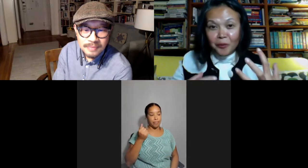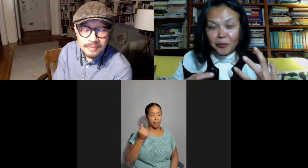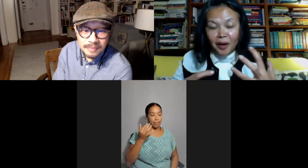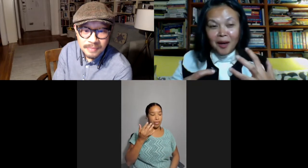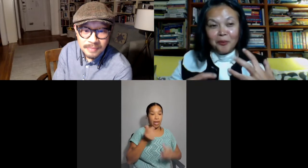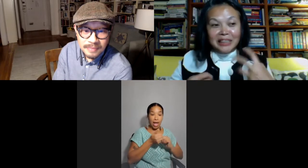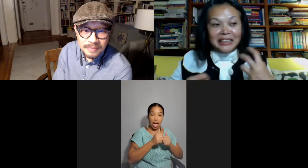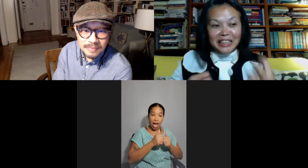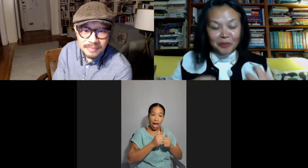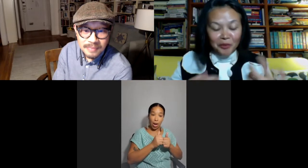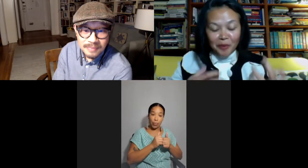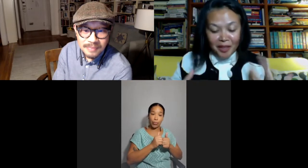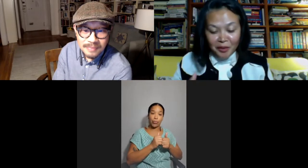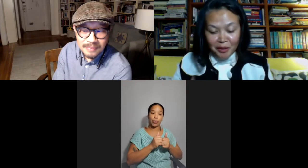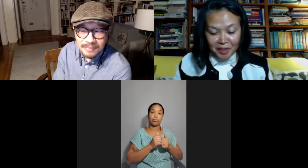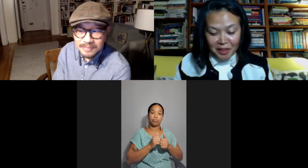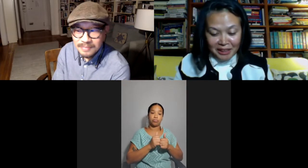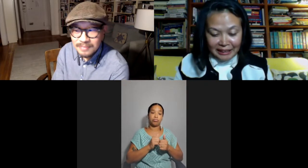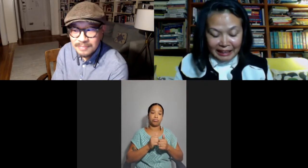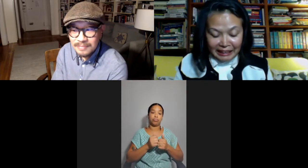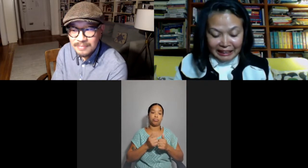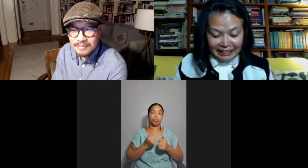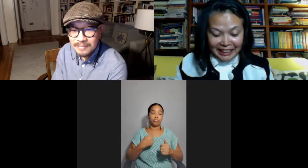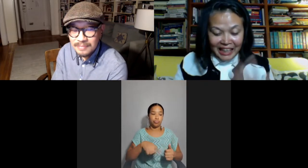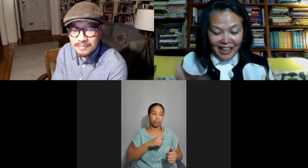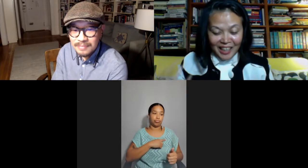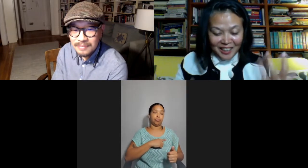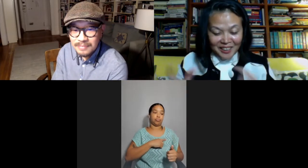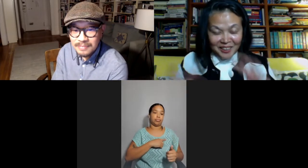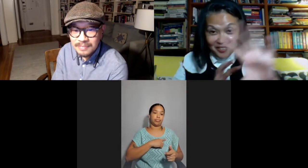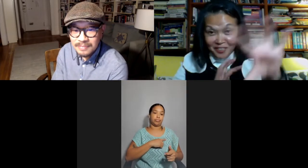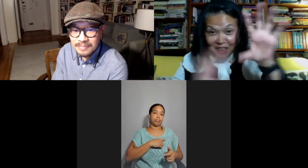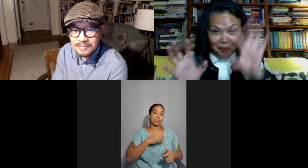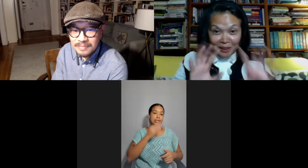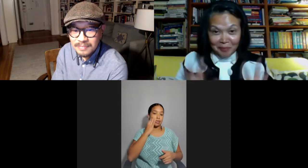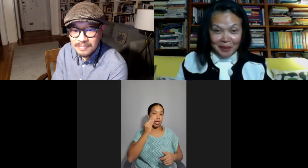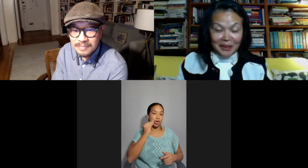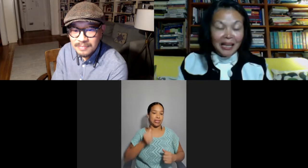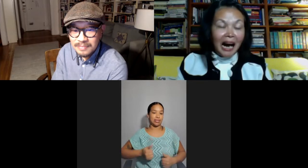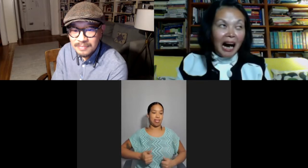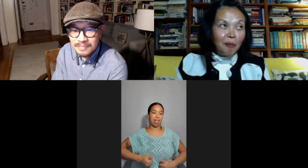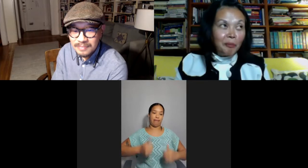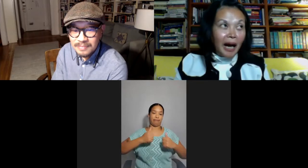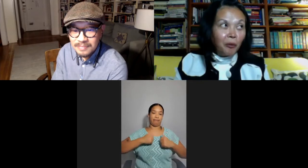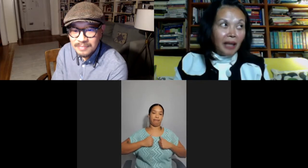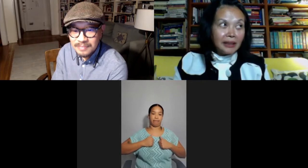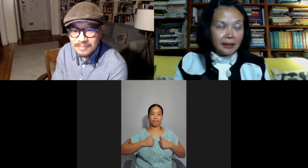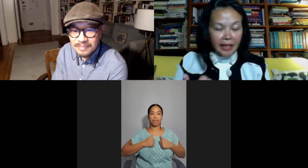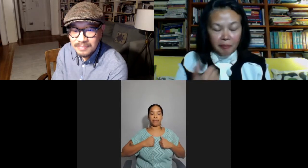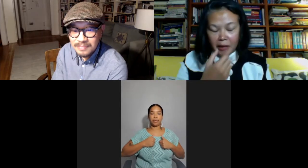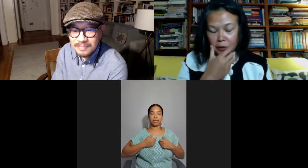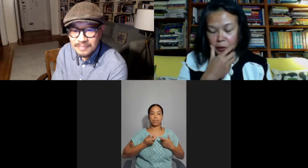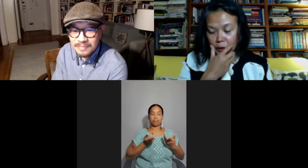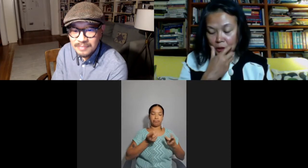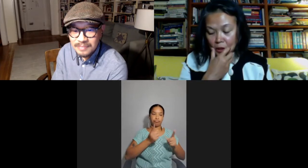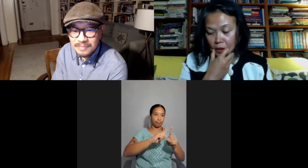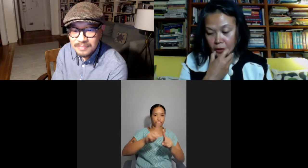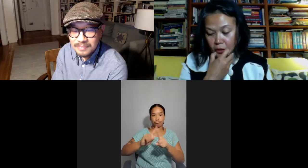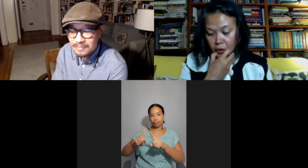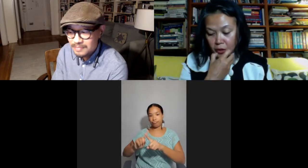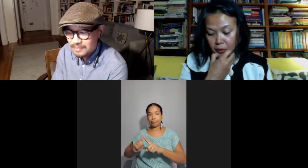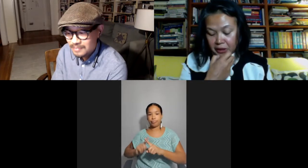how we deal with where the universe is taking us are really multiple. I want to say about